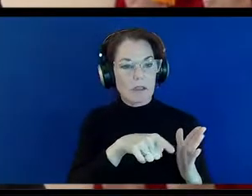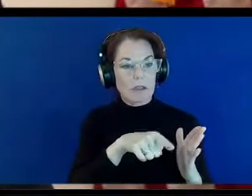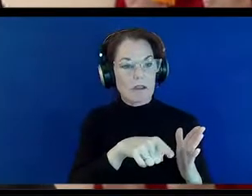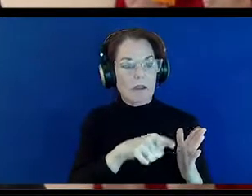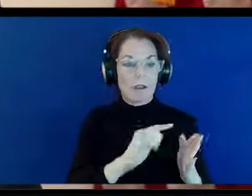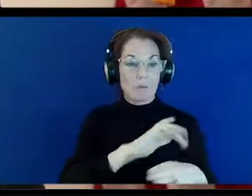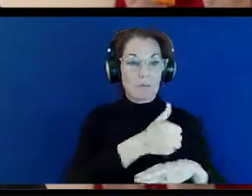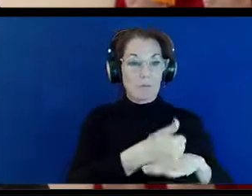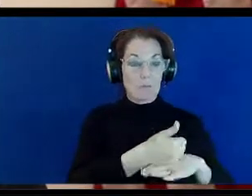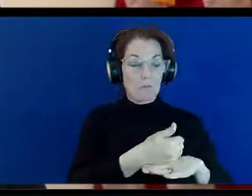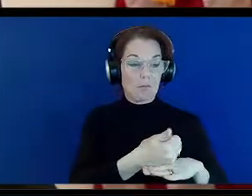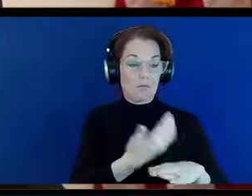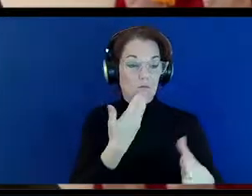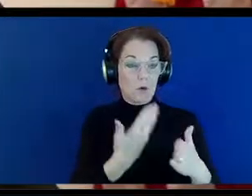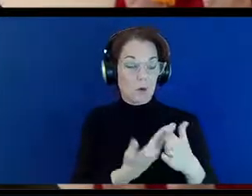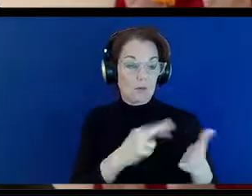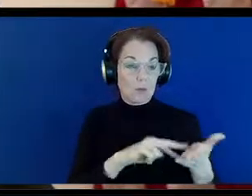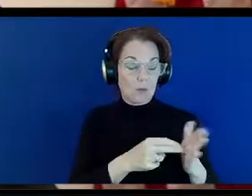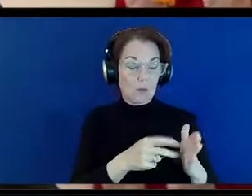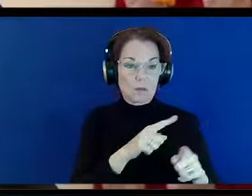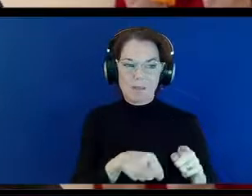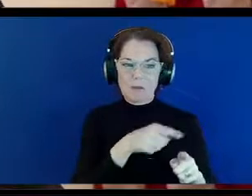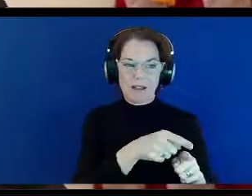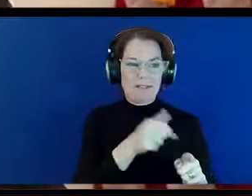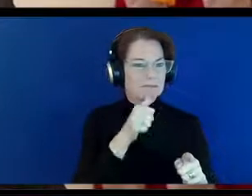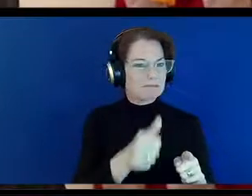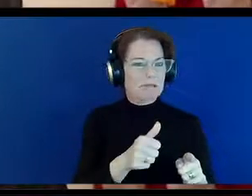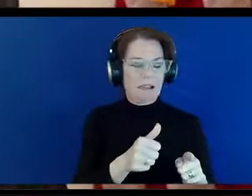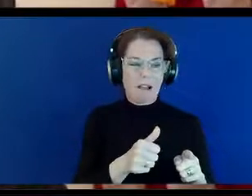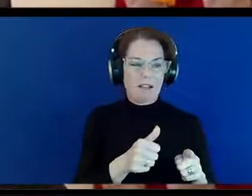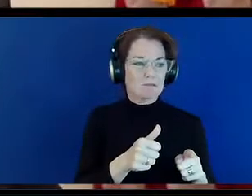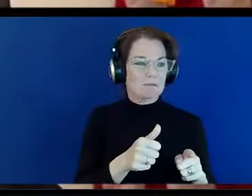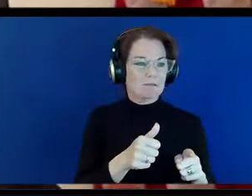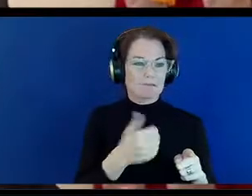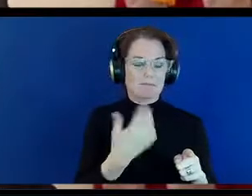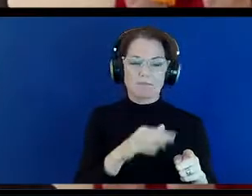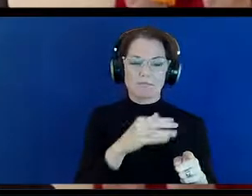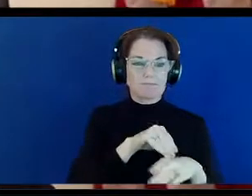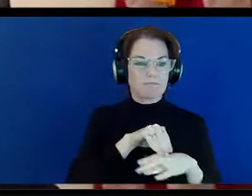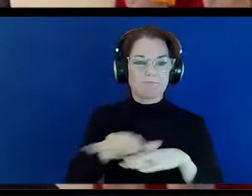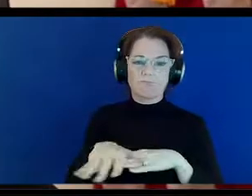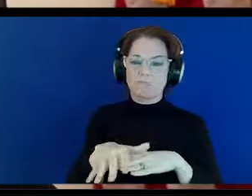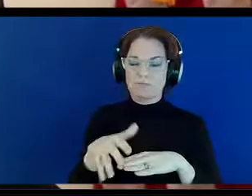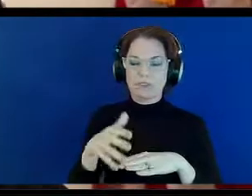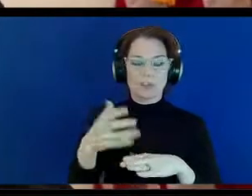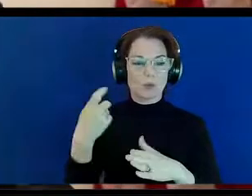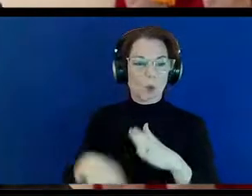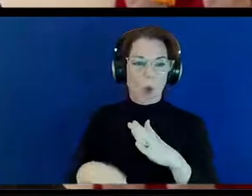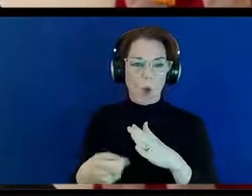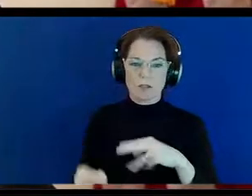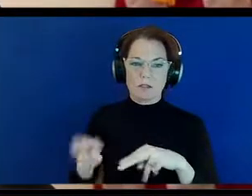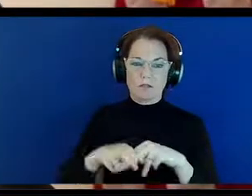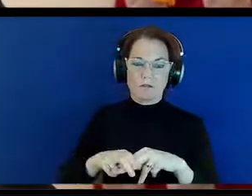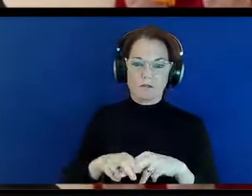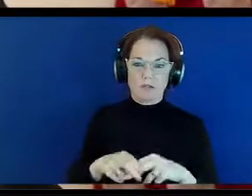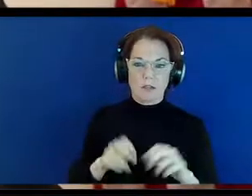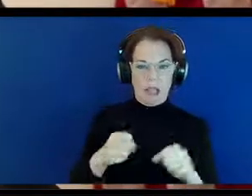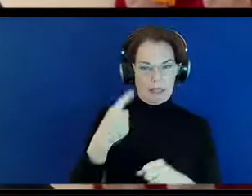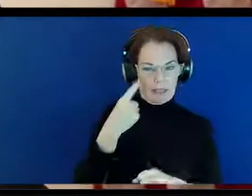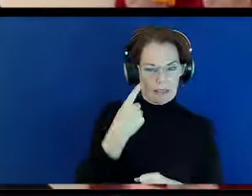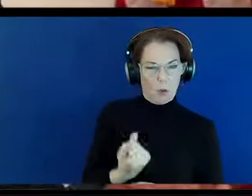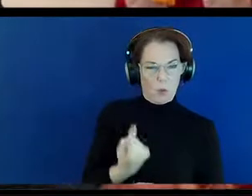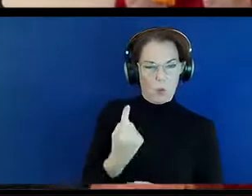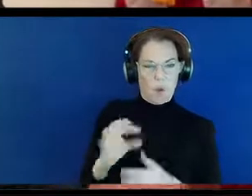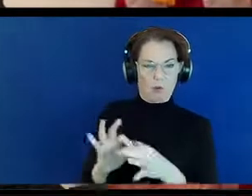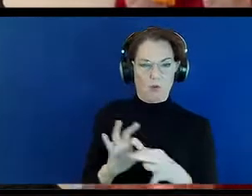well-intended but cause a disproportionate amount of expense and cost. And I can think of one related to WOTUS, and